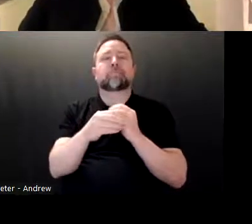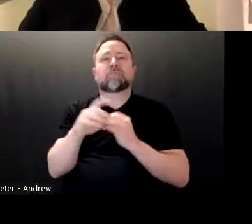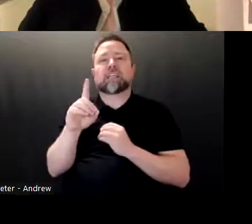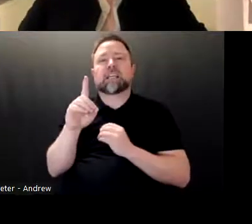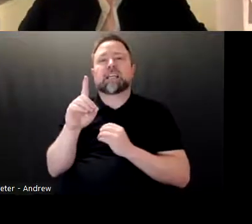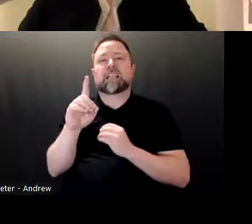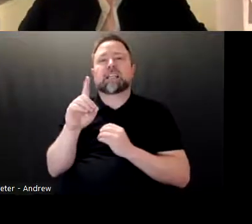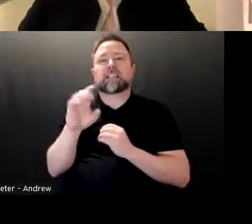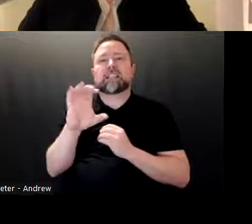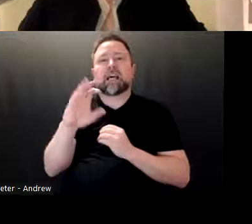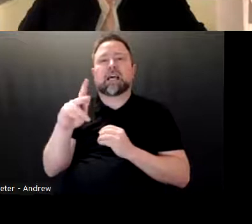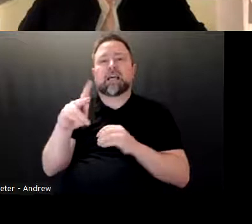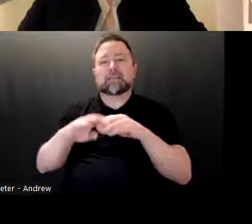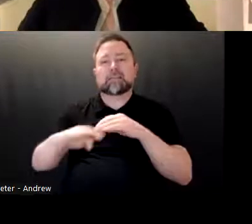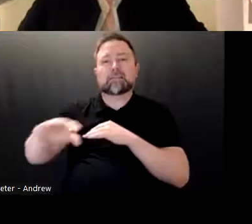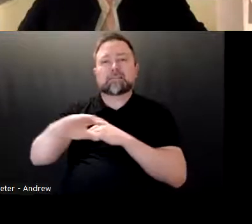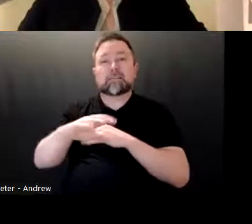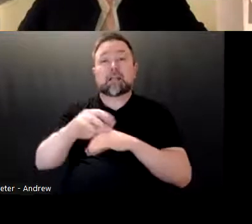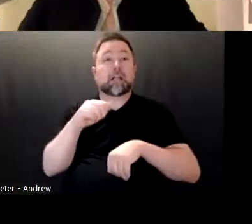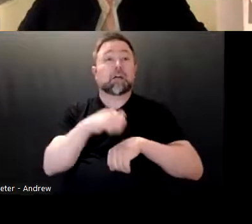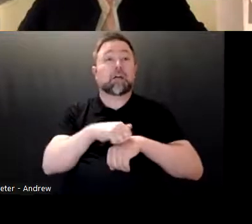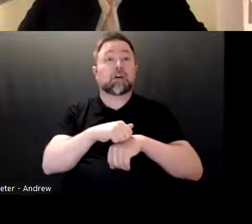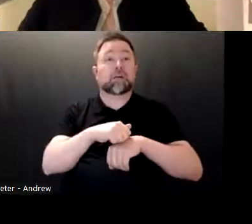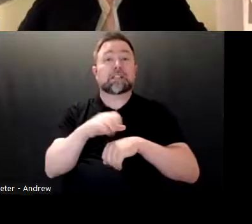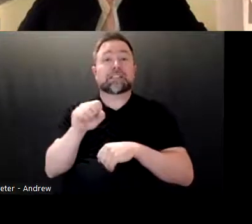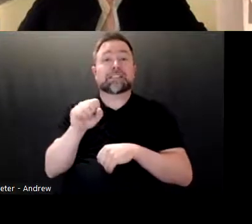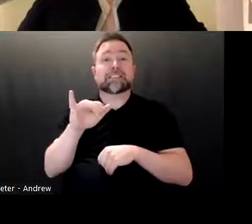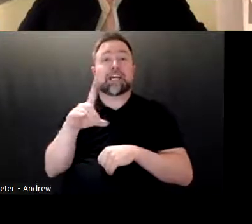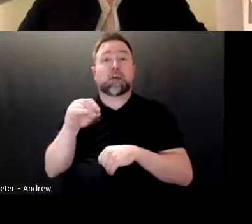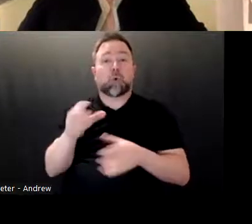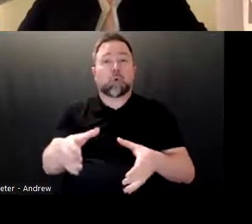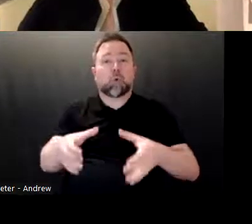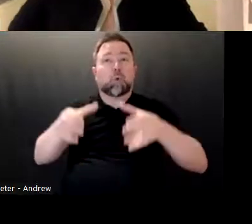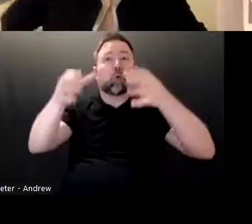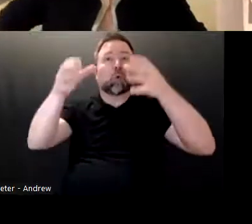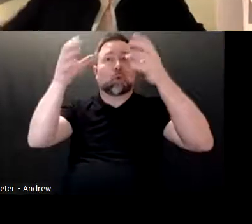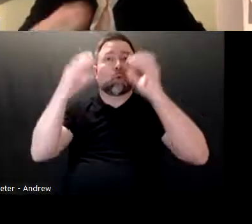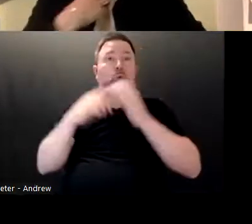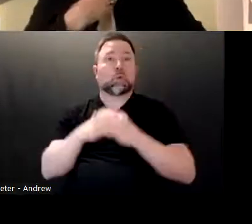the side of the stone studio, which he called the tower.